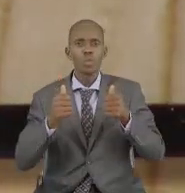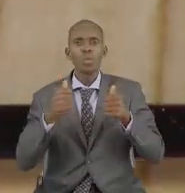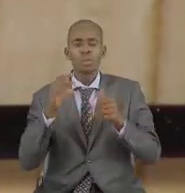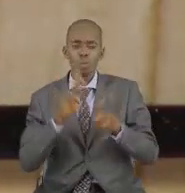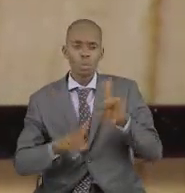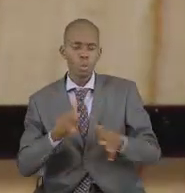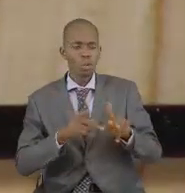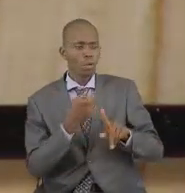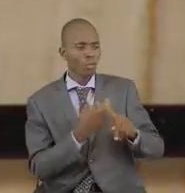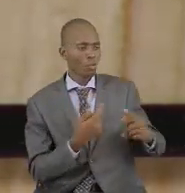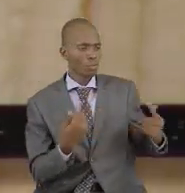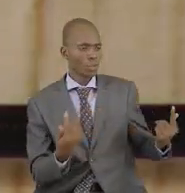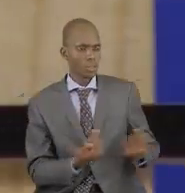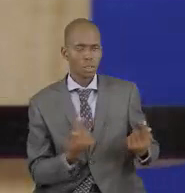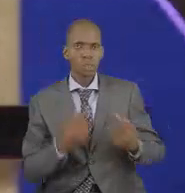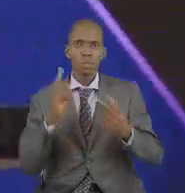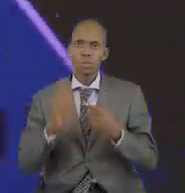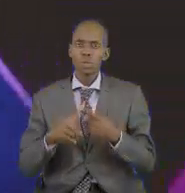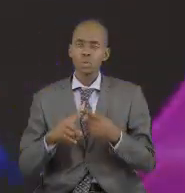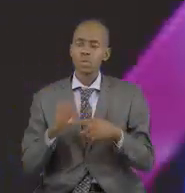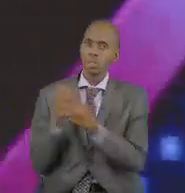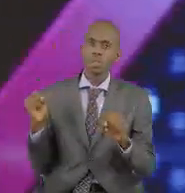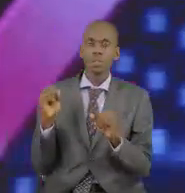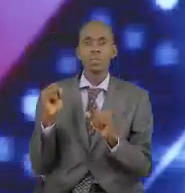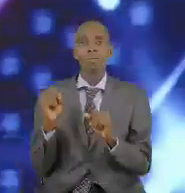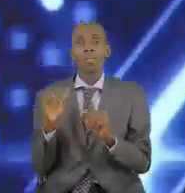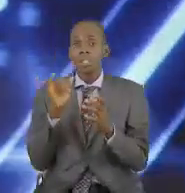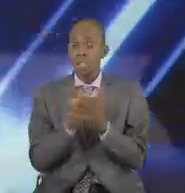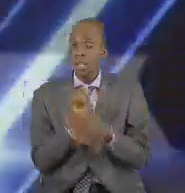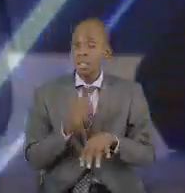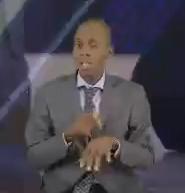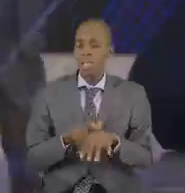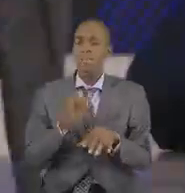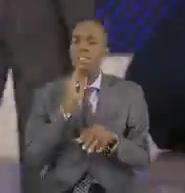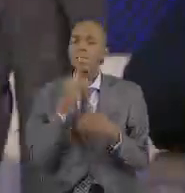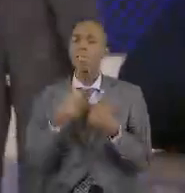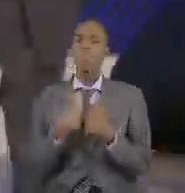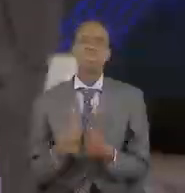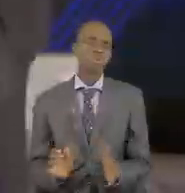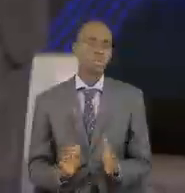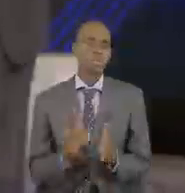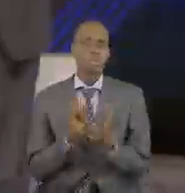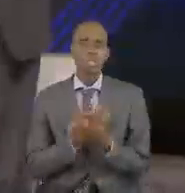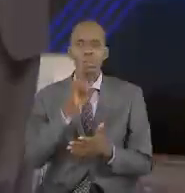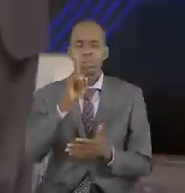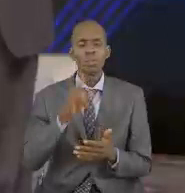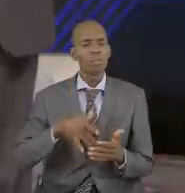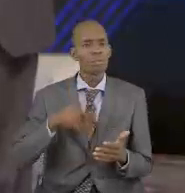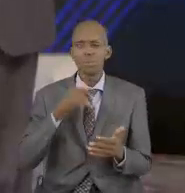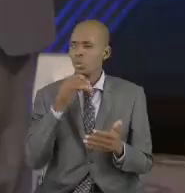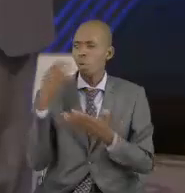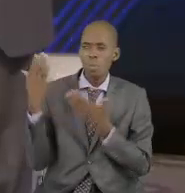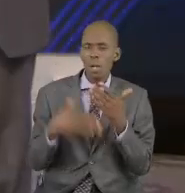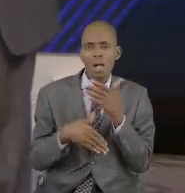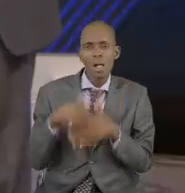from sin to saintliness. That hour, that moment, that day is lost, that you don't bring out the purpose of